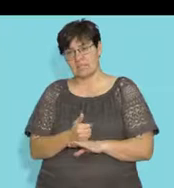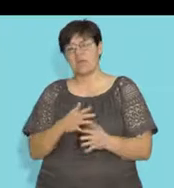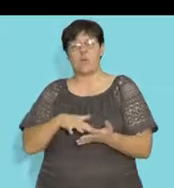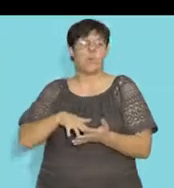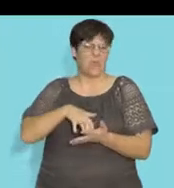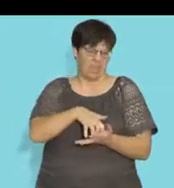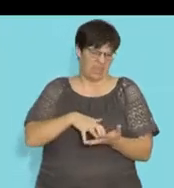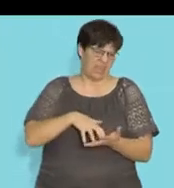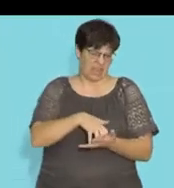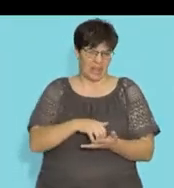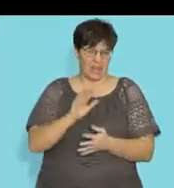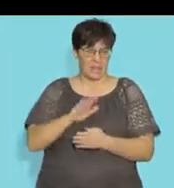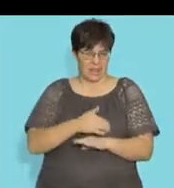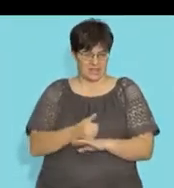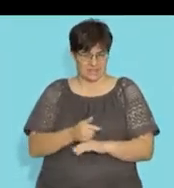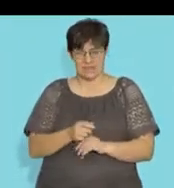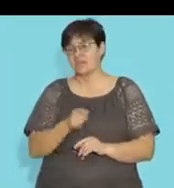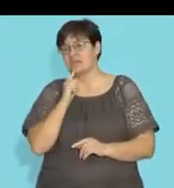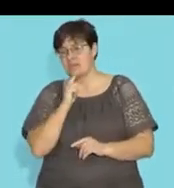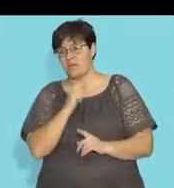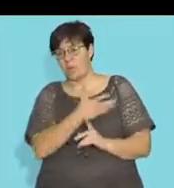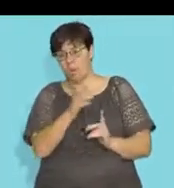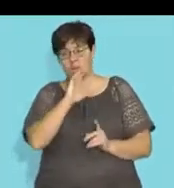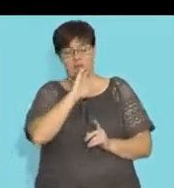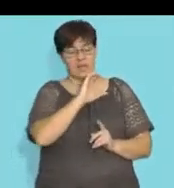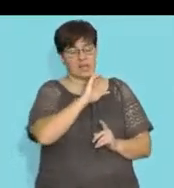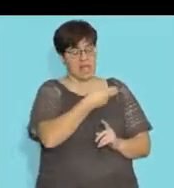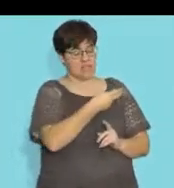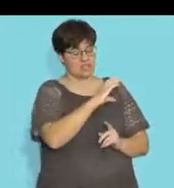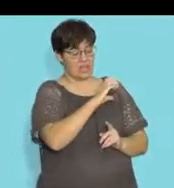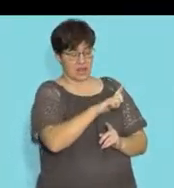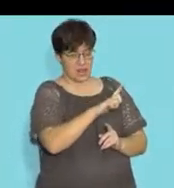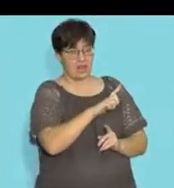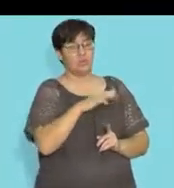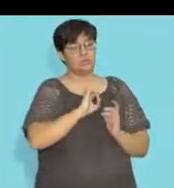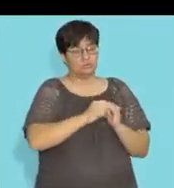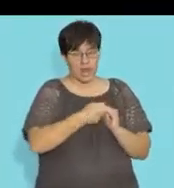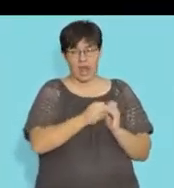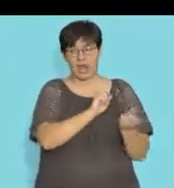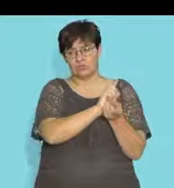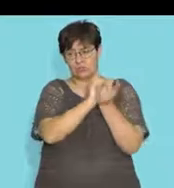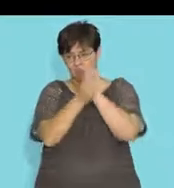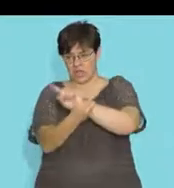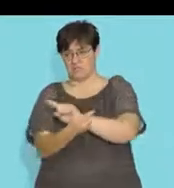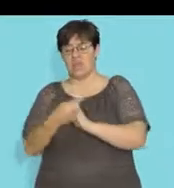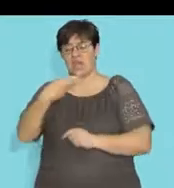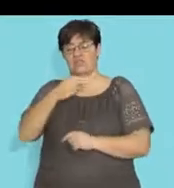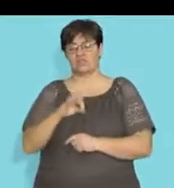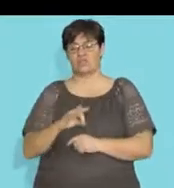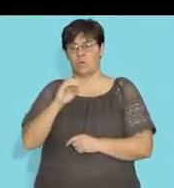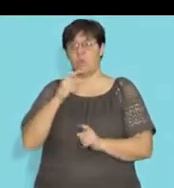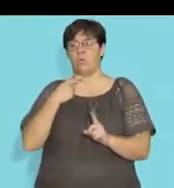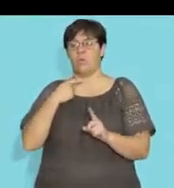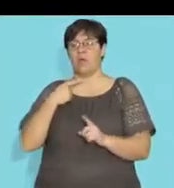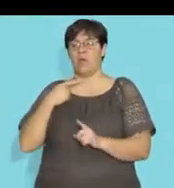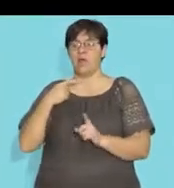very weak base, all the hydrochloric acid will try to convert into hydronium ions and